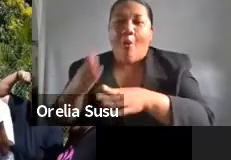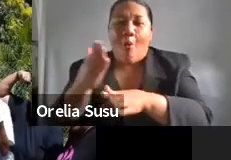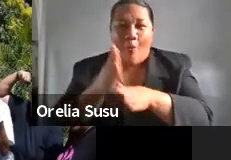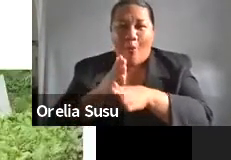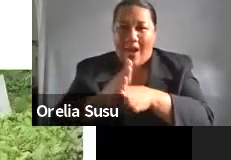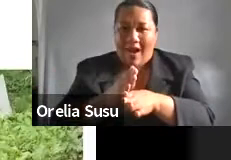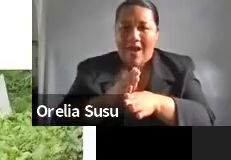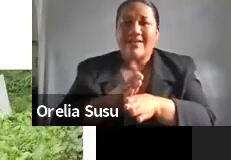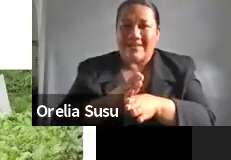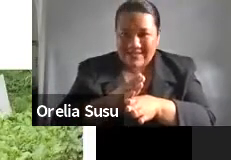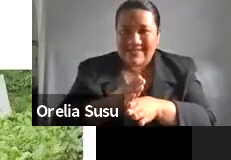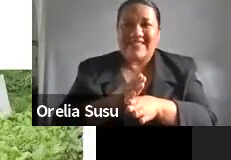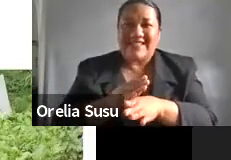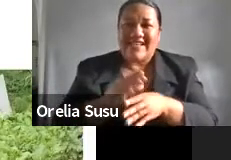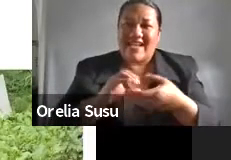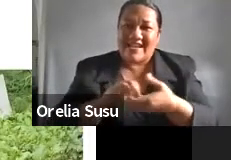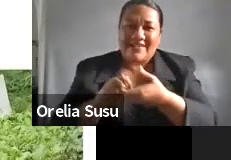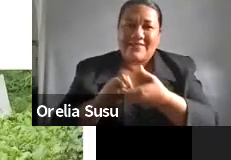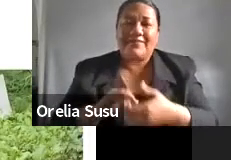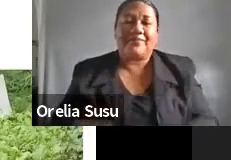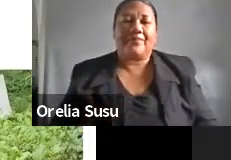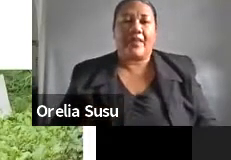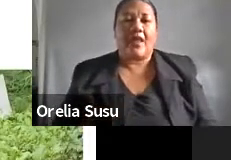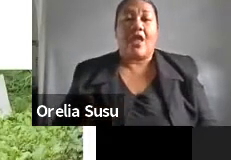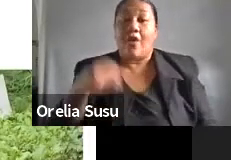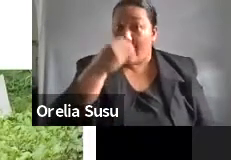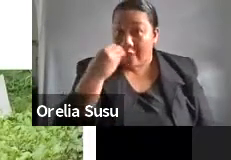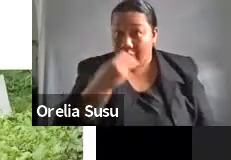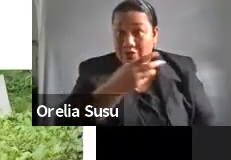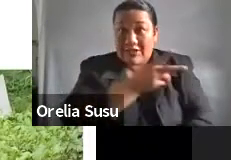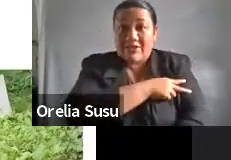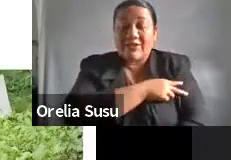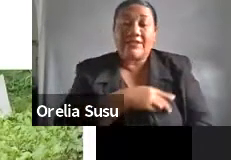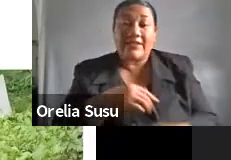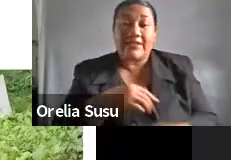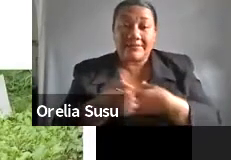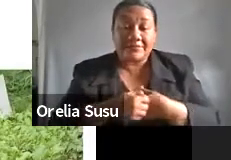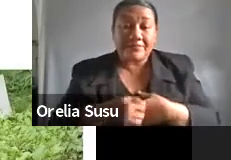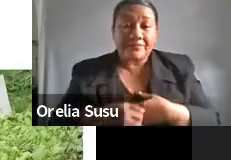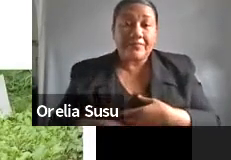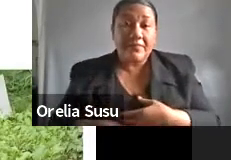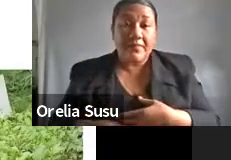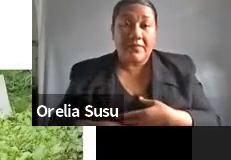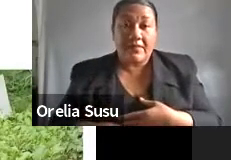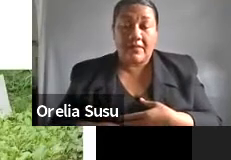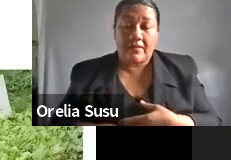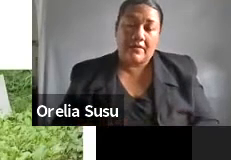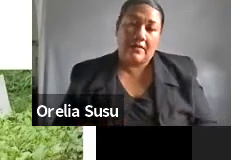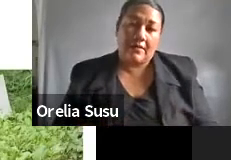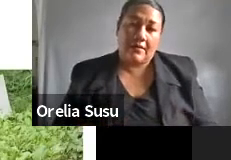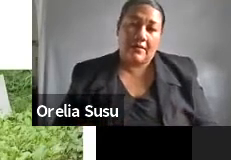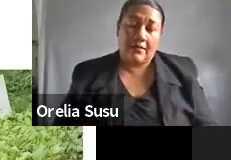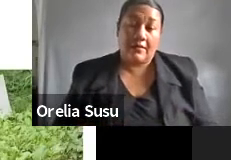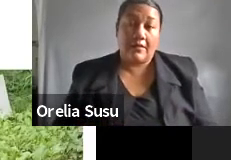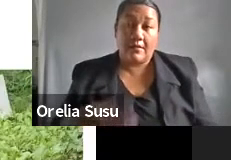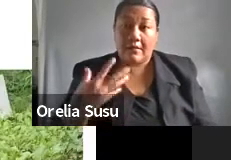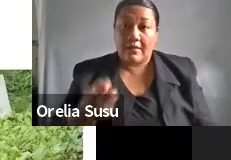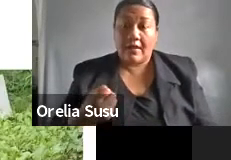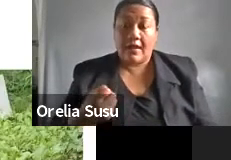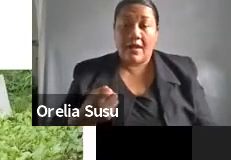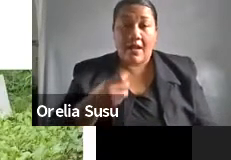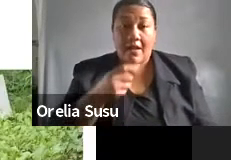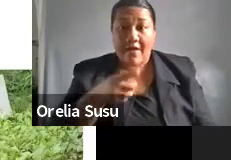already need. Food security and sovereignty. We all, we cannot keep saying that we keep, you should be resistant and should